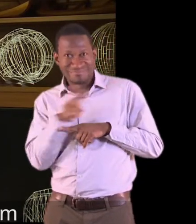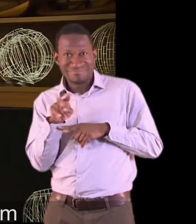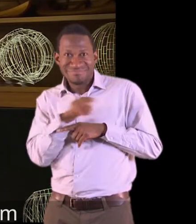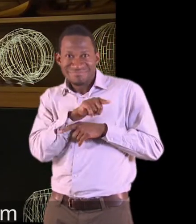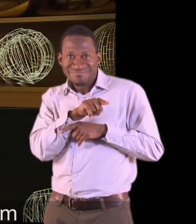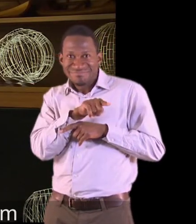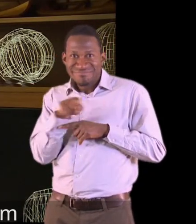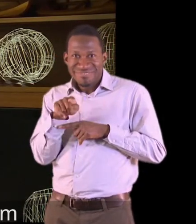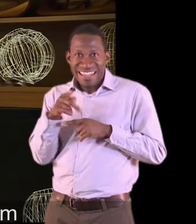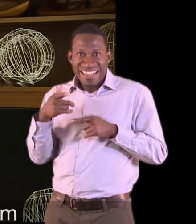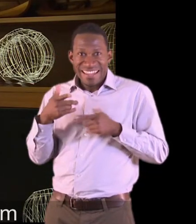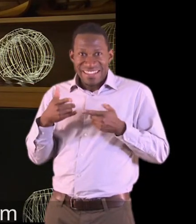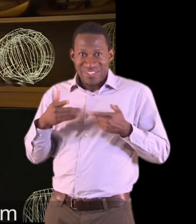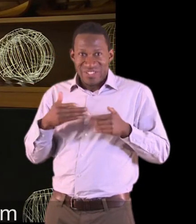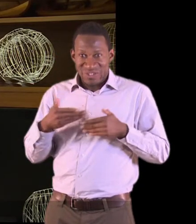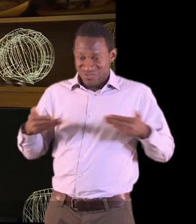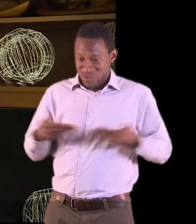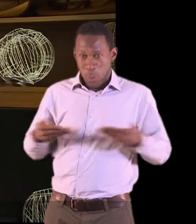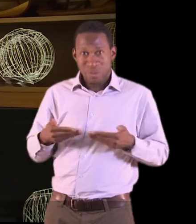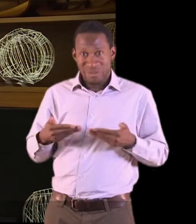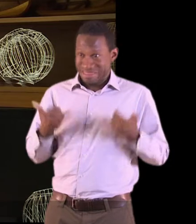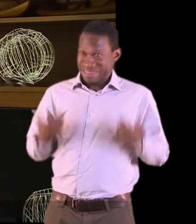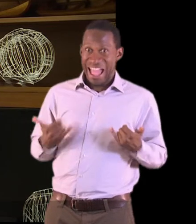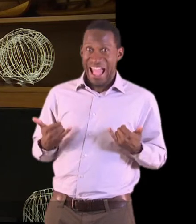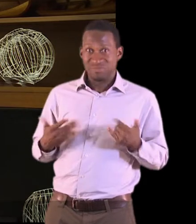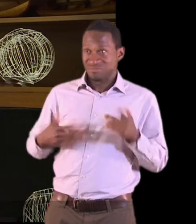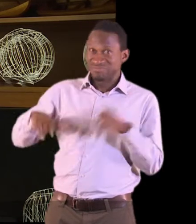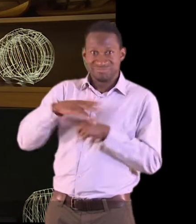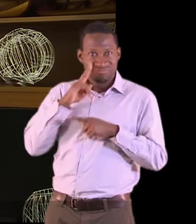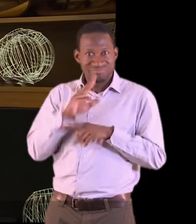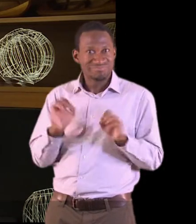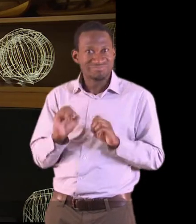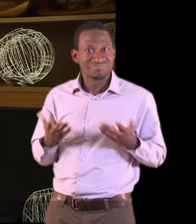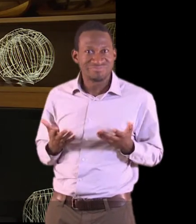caps, jacket, short trousers,